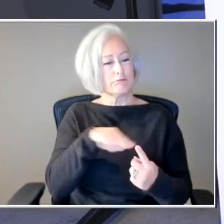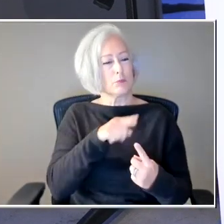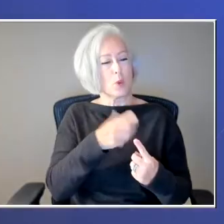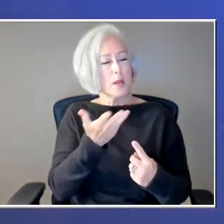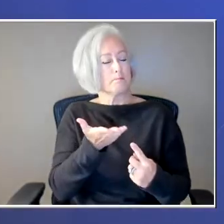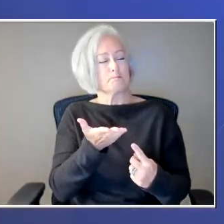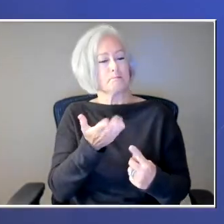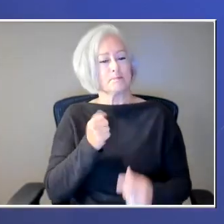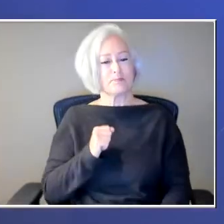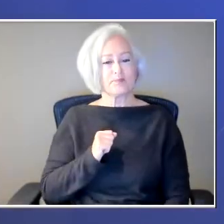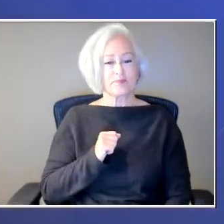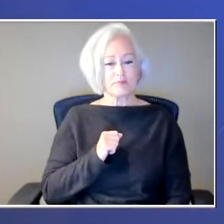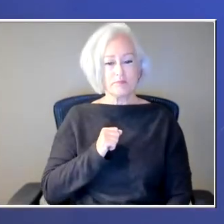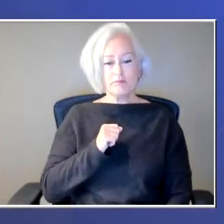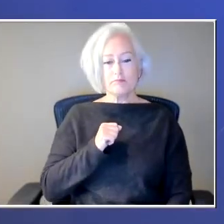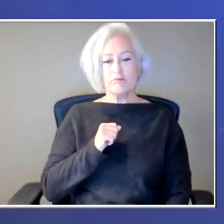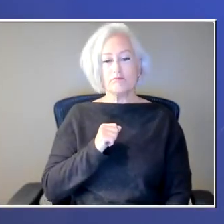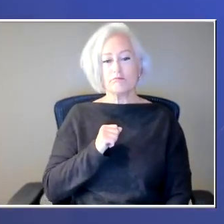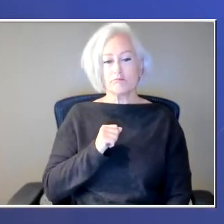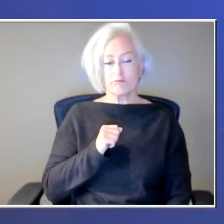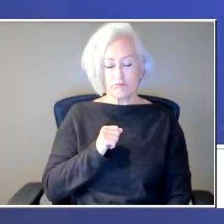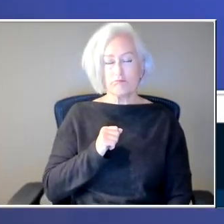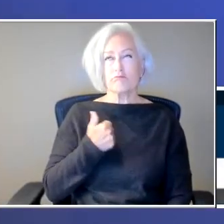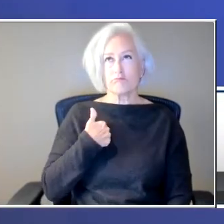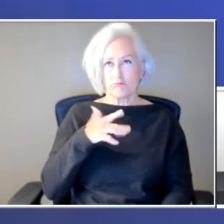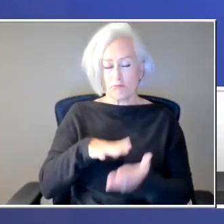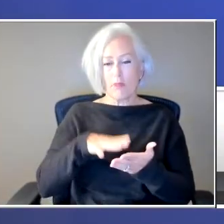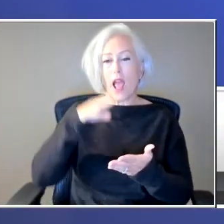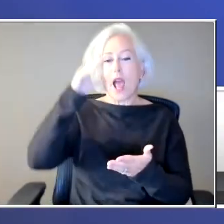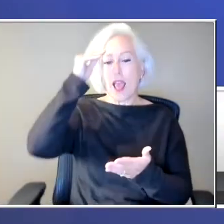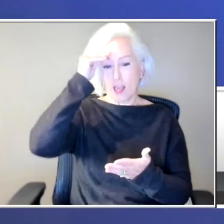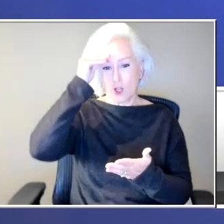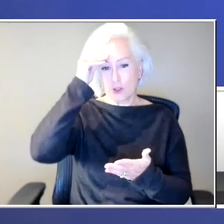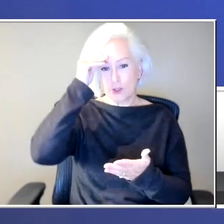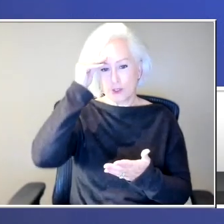I actually found out